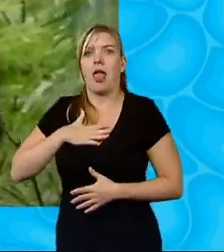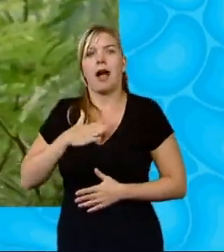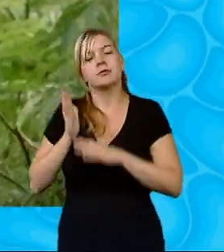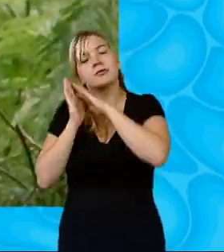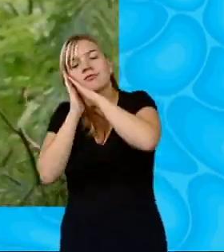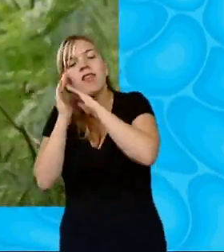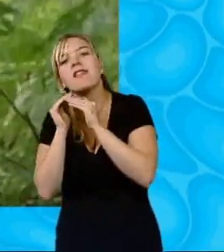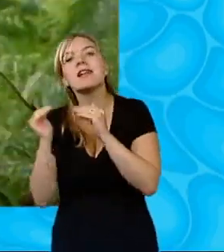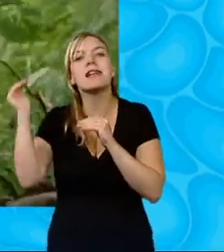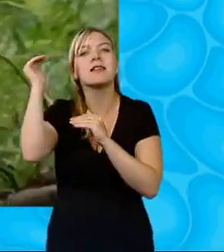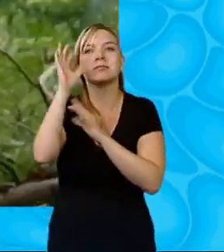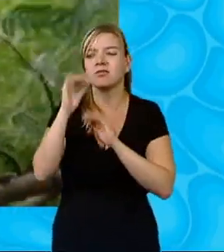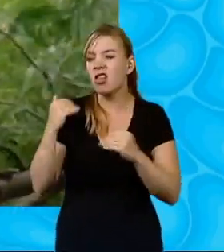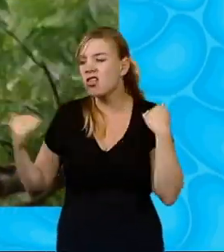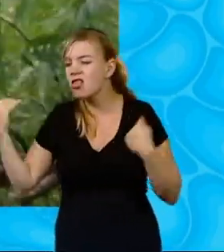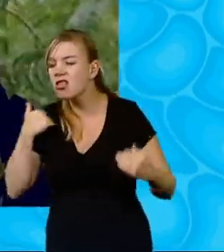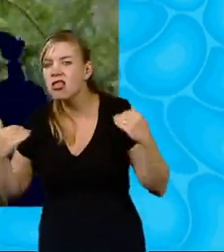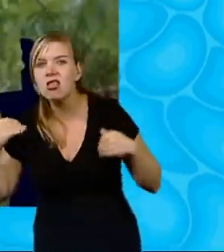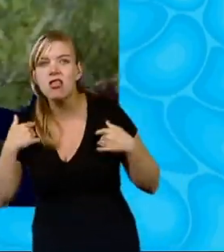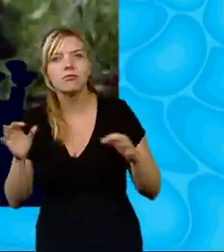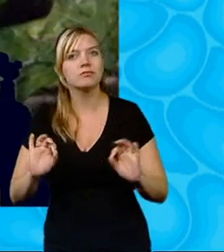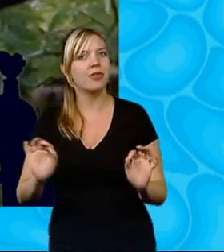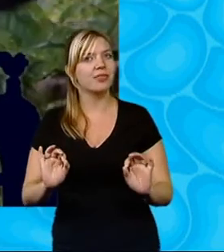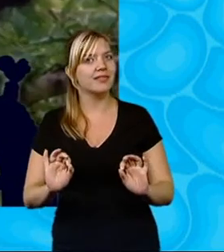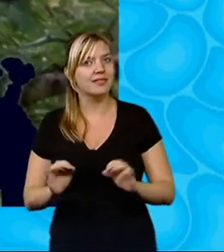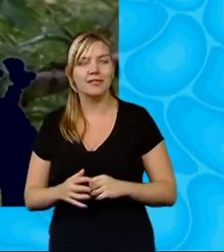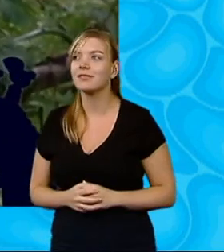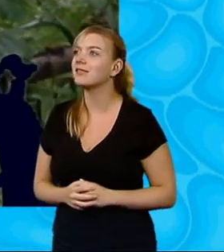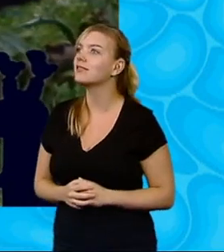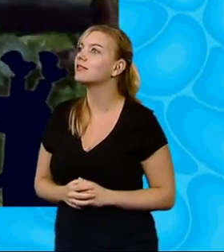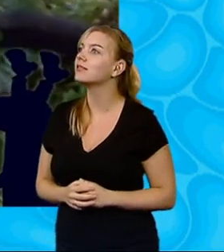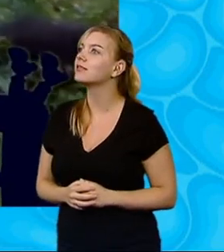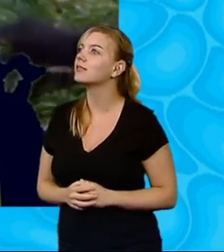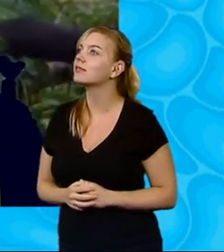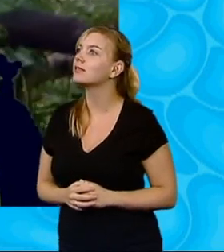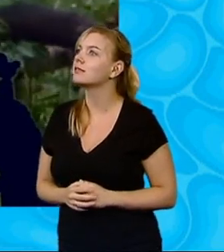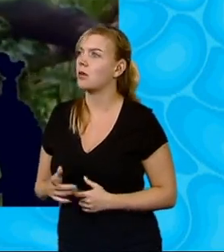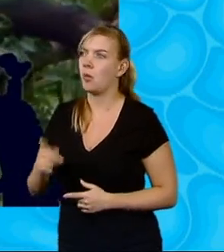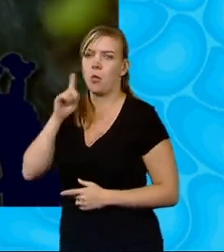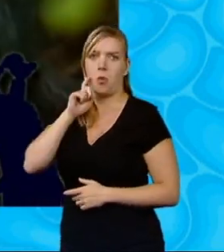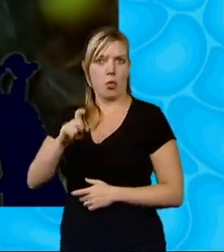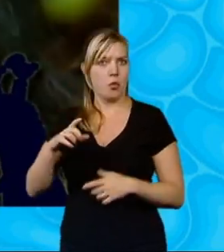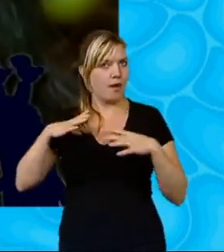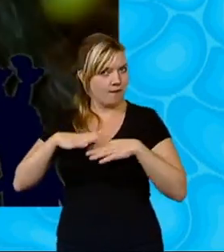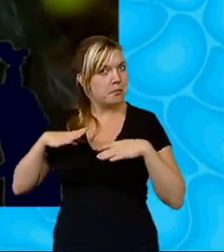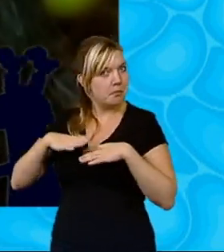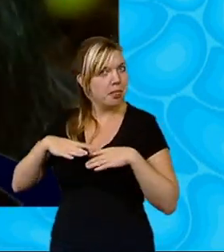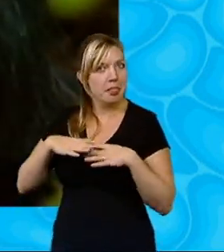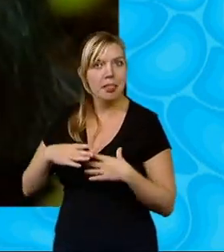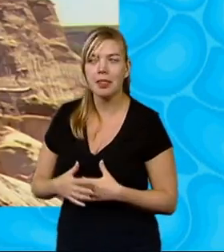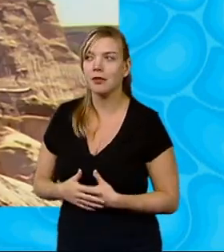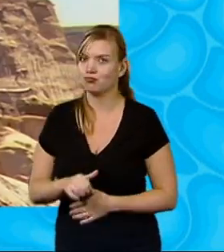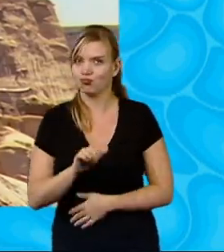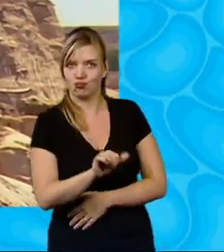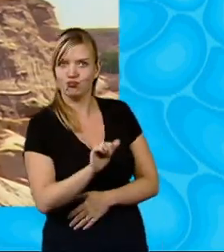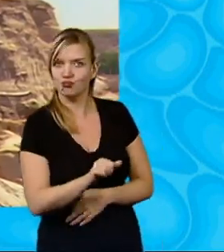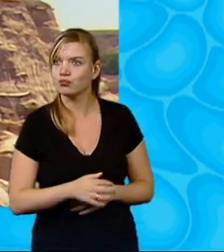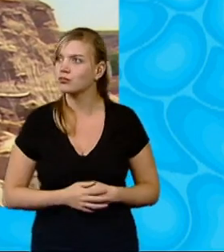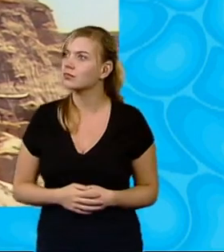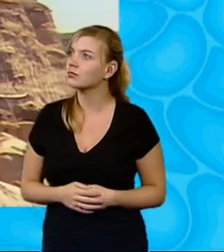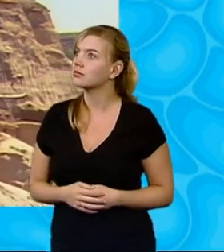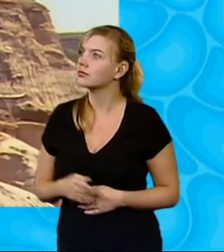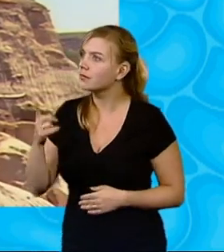nobody bothers them while they're having a snooze. He does look pretty comfy. You're right there. But here are some